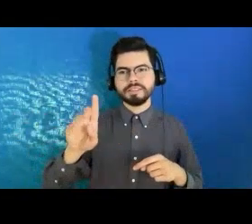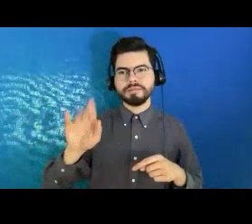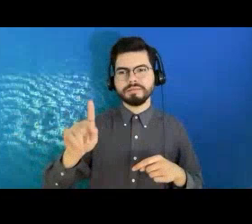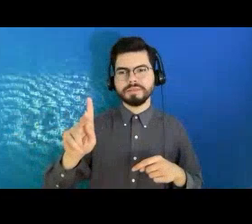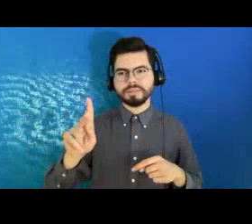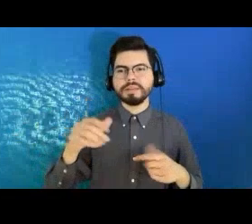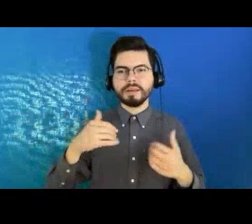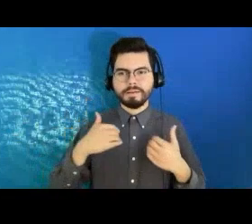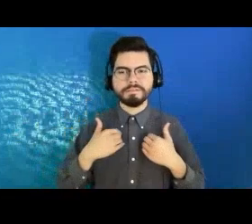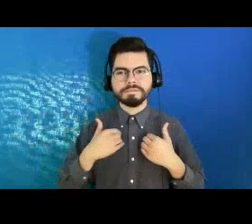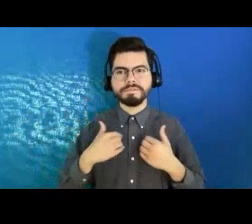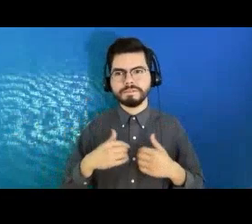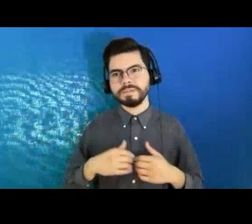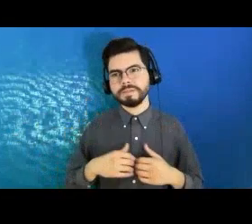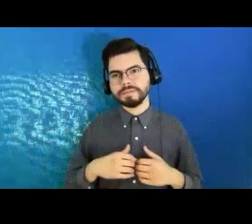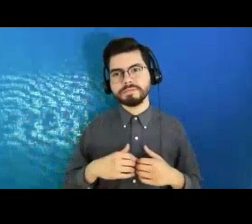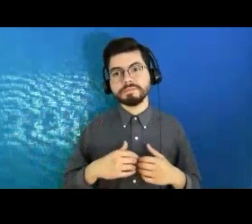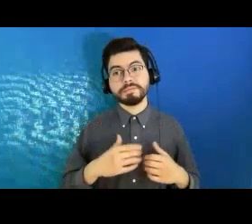Thank you.